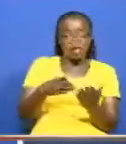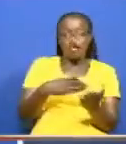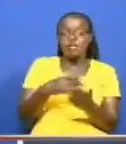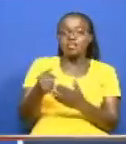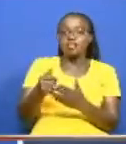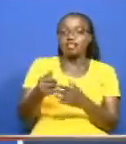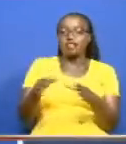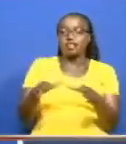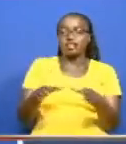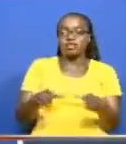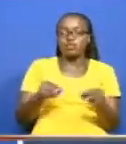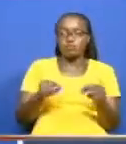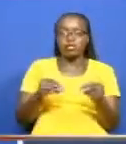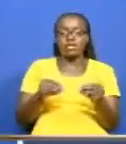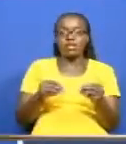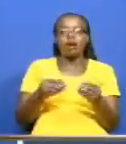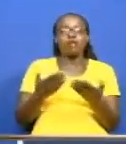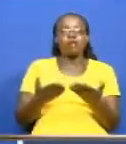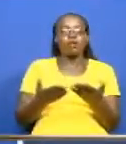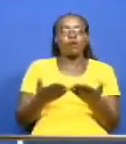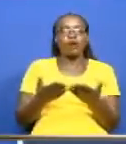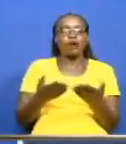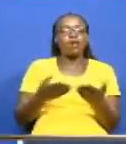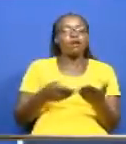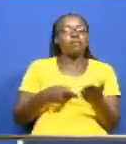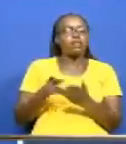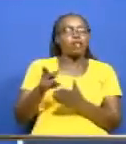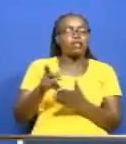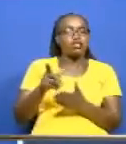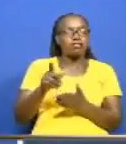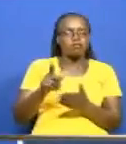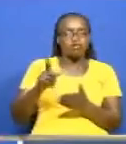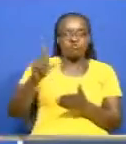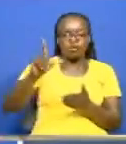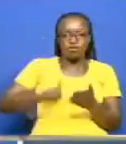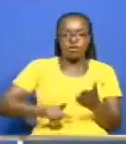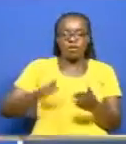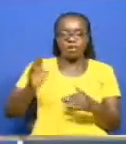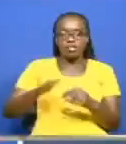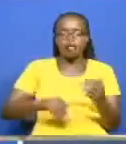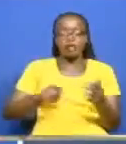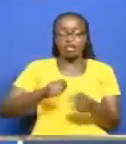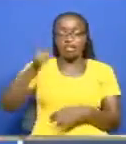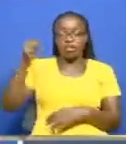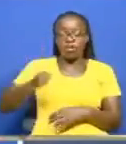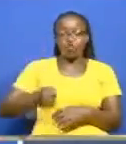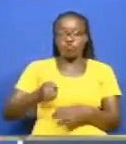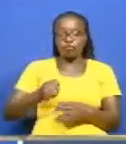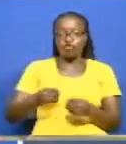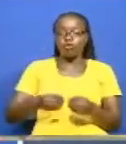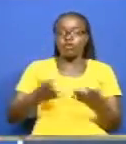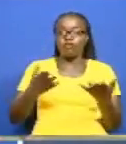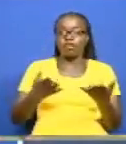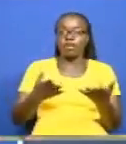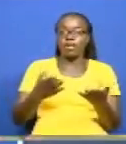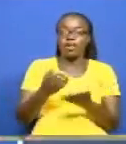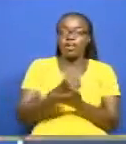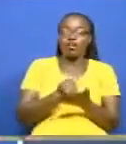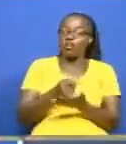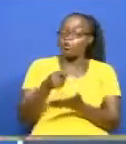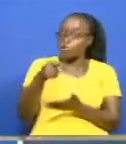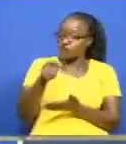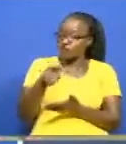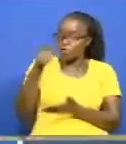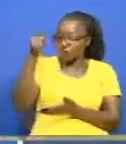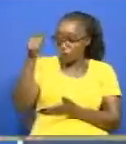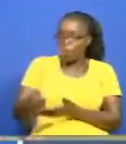most direct sales often fetch a price lower than the offer at the auction. You will be forced to subject your coffee to the auction. You